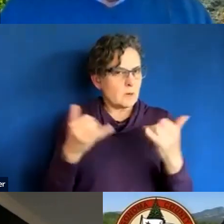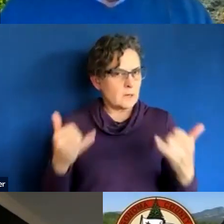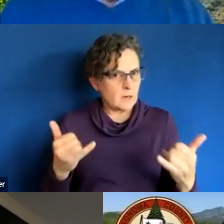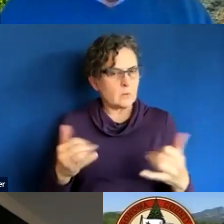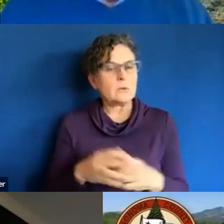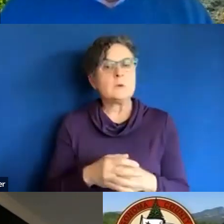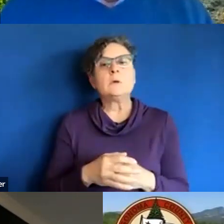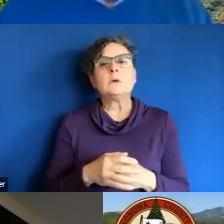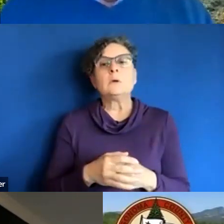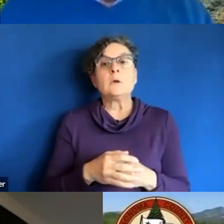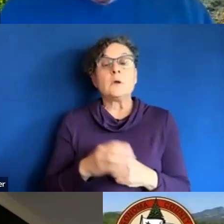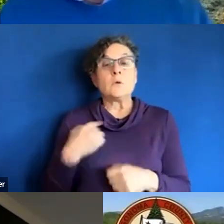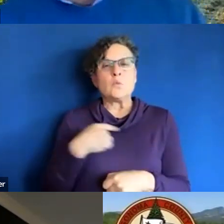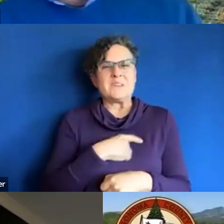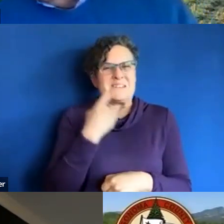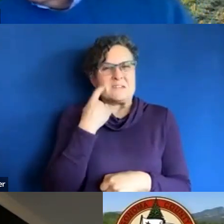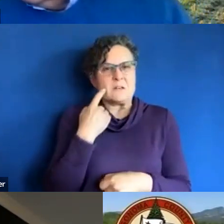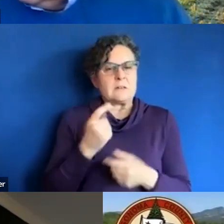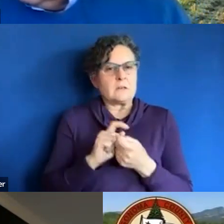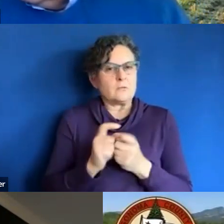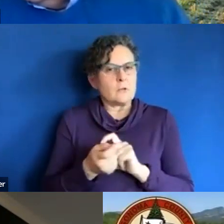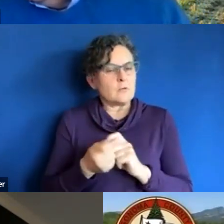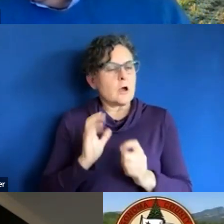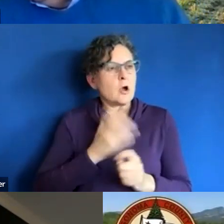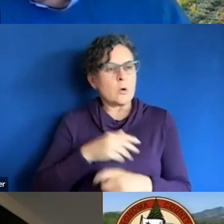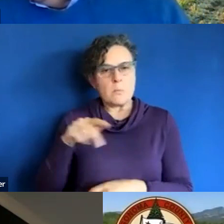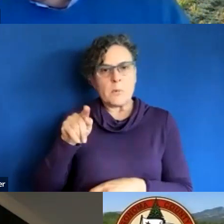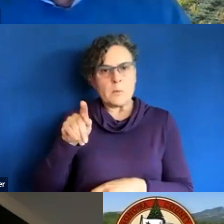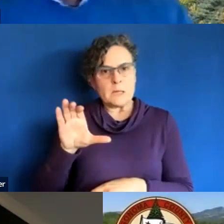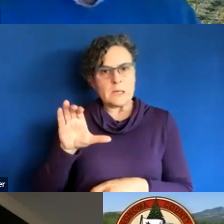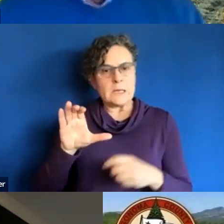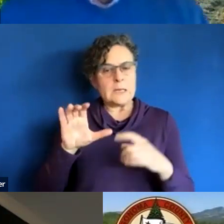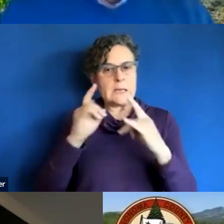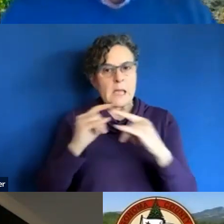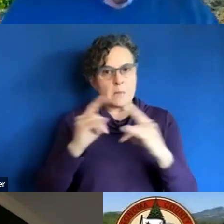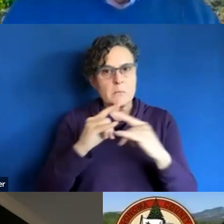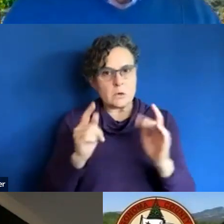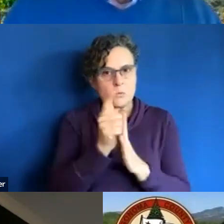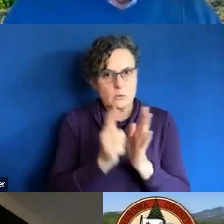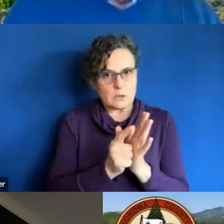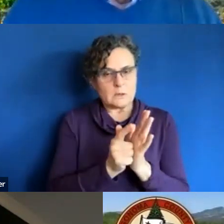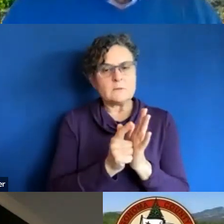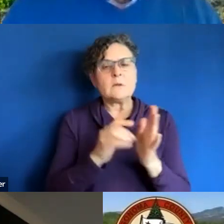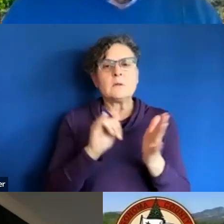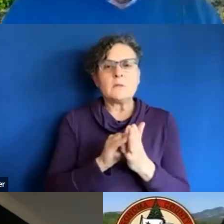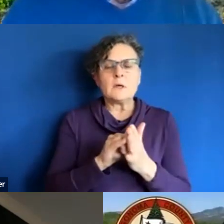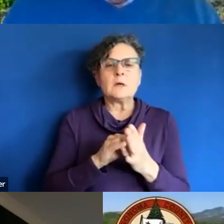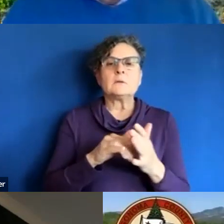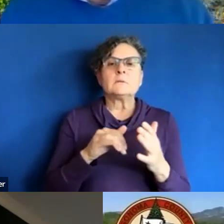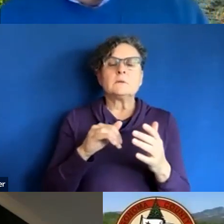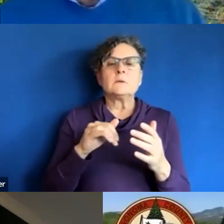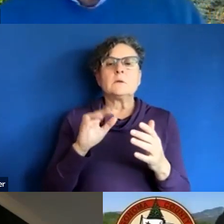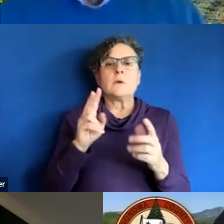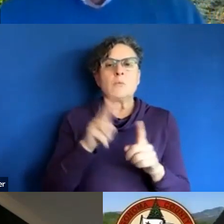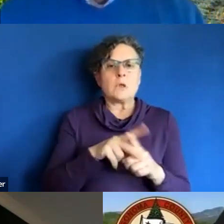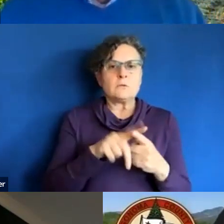which applies to unincorporated areas of the county and the county-owned properties. We brought that to